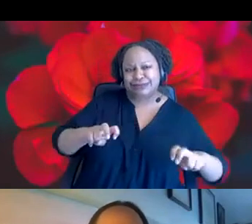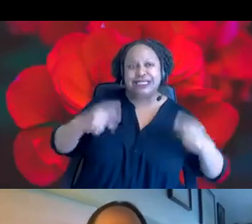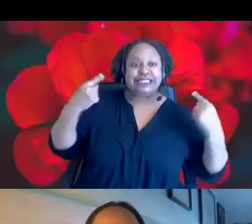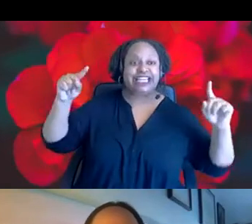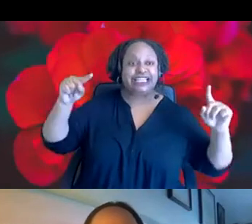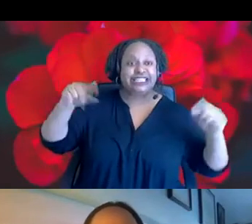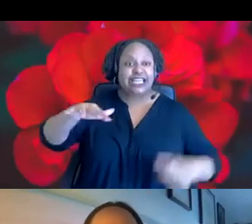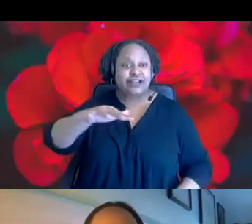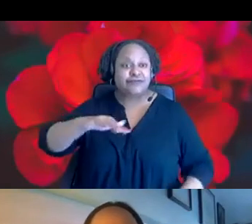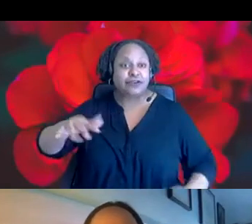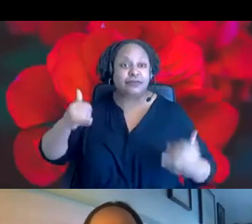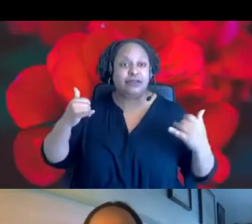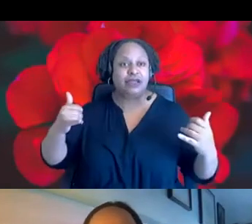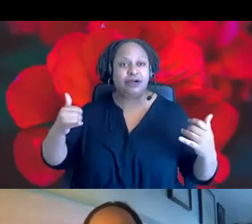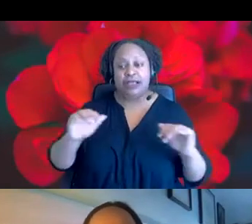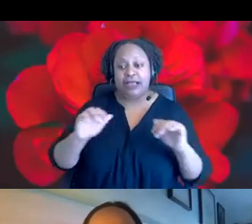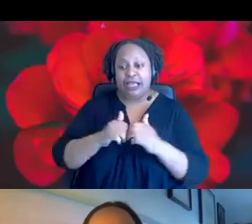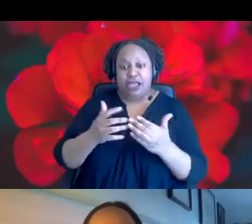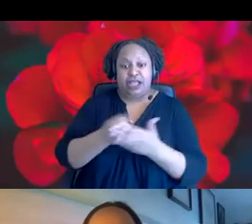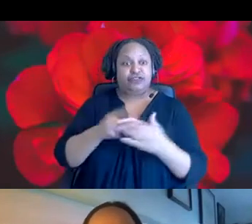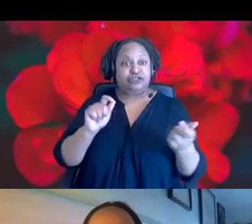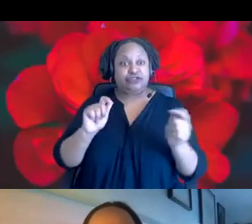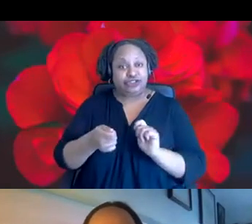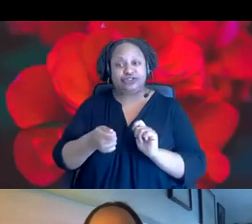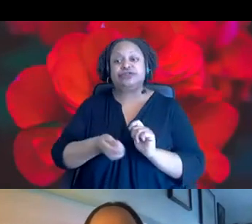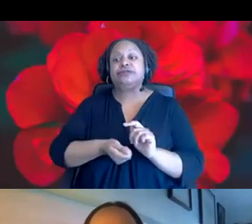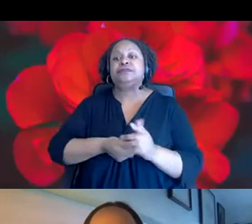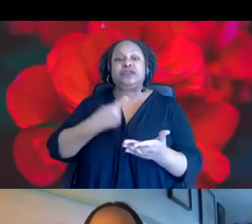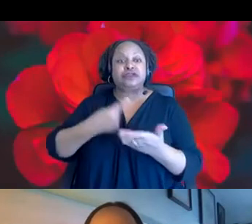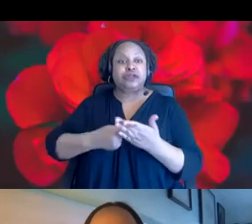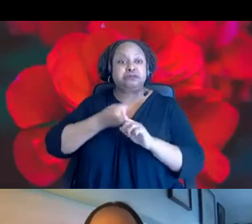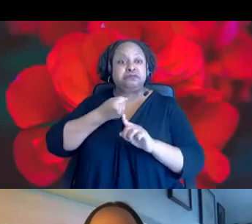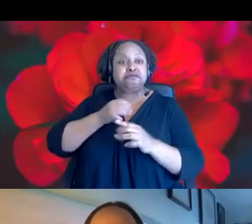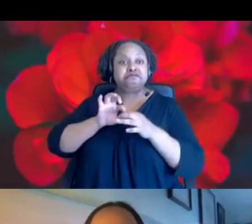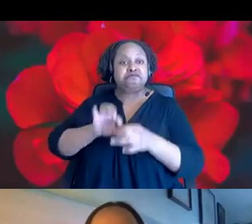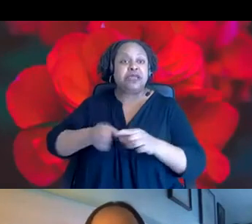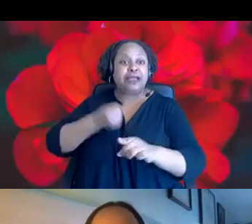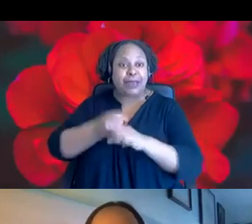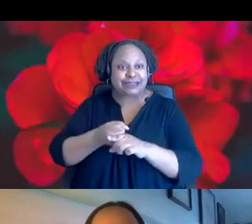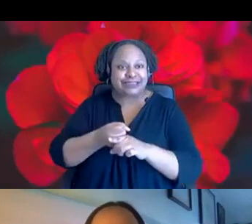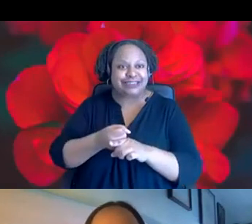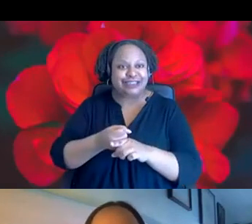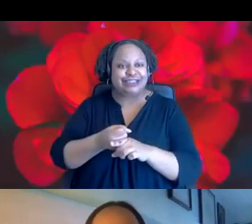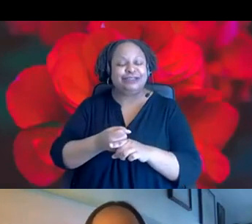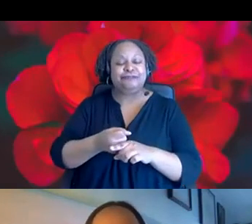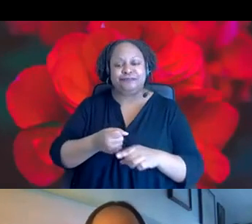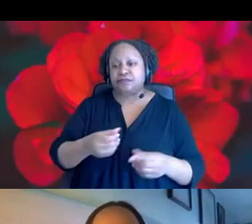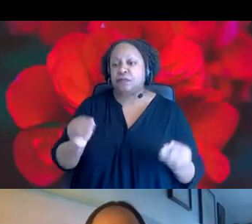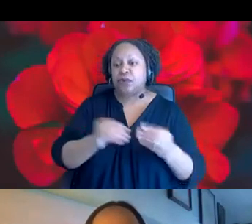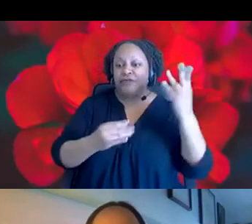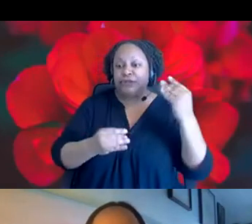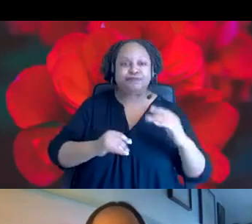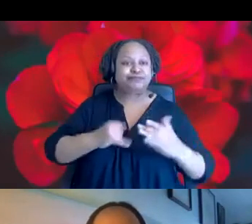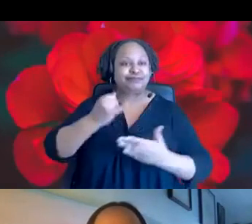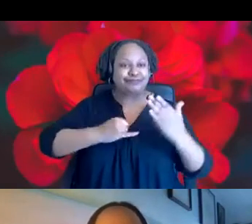current context is reshaping conversations about impact. So check that one out. More information about art chats and other